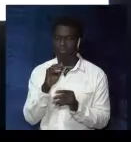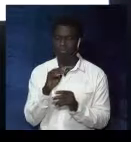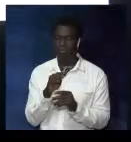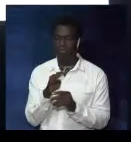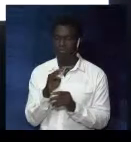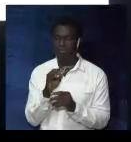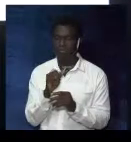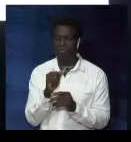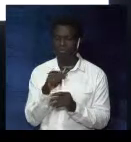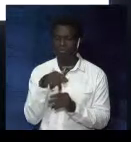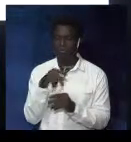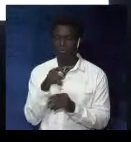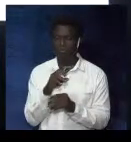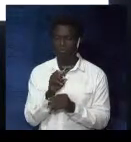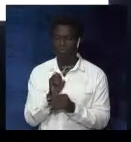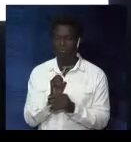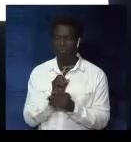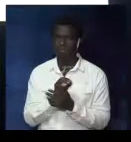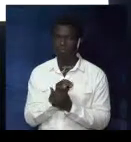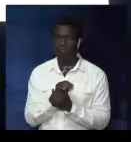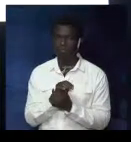of flower. Bouquet.